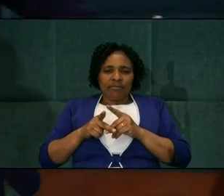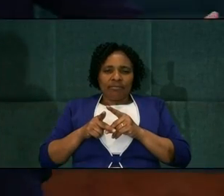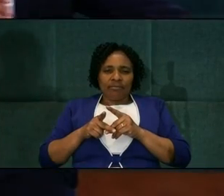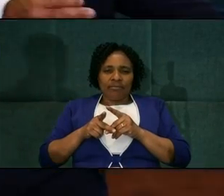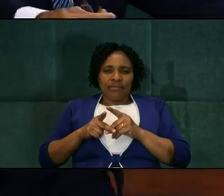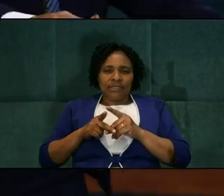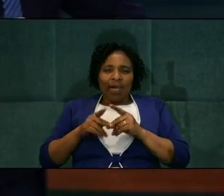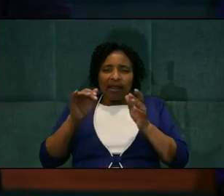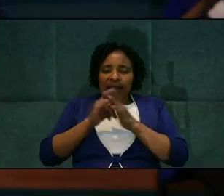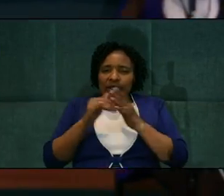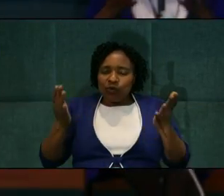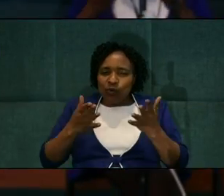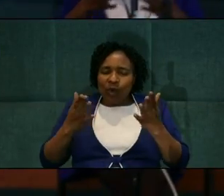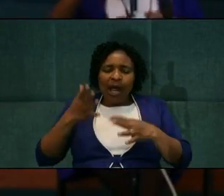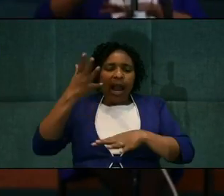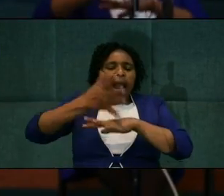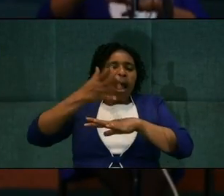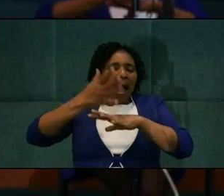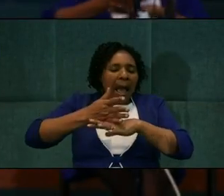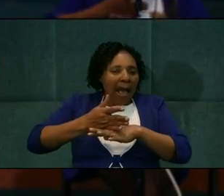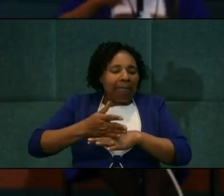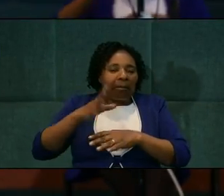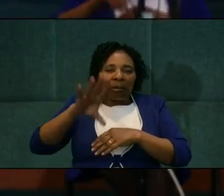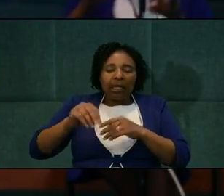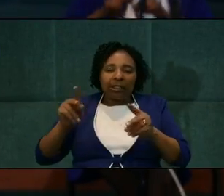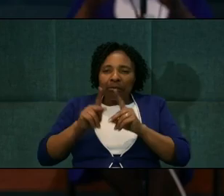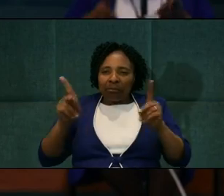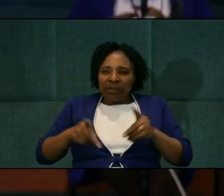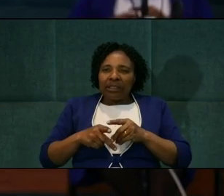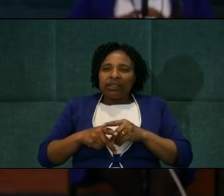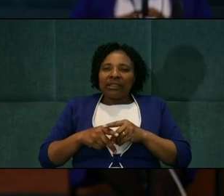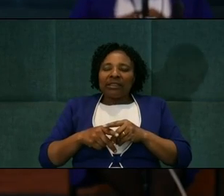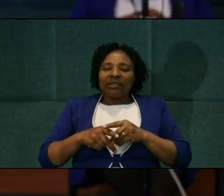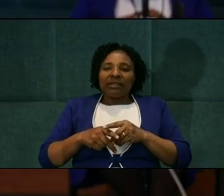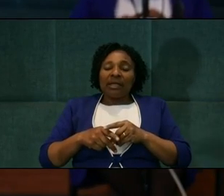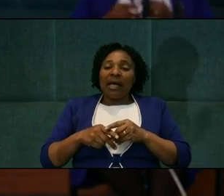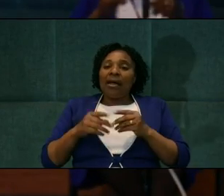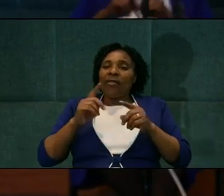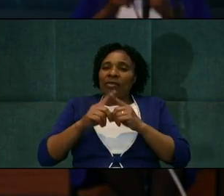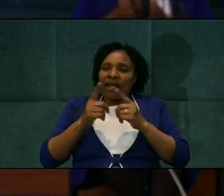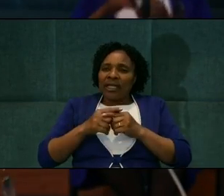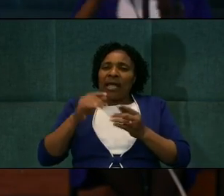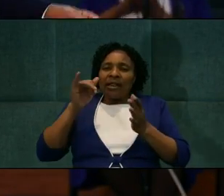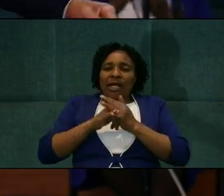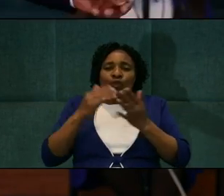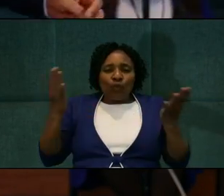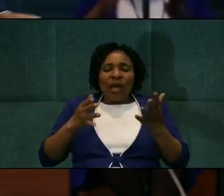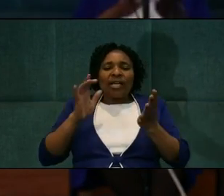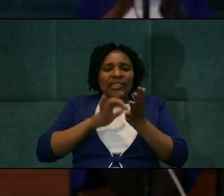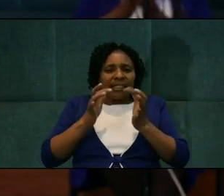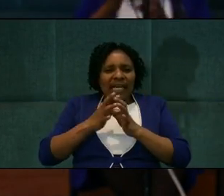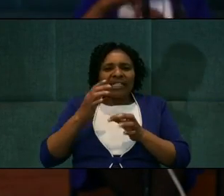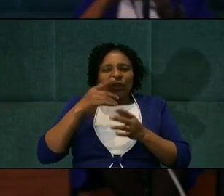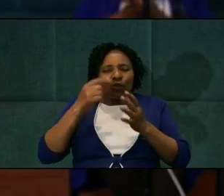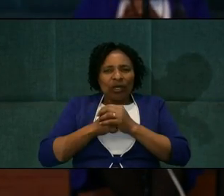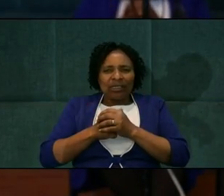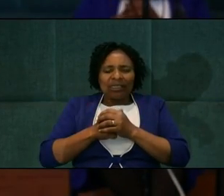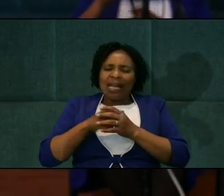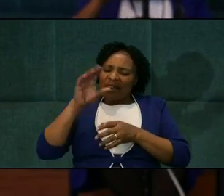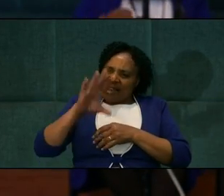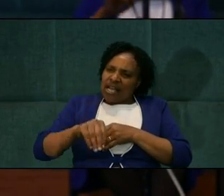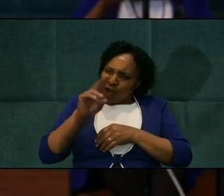Because that's where the deception is placed. Hang on, people. Stay with the preacher here. That's where Jesus says, take heed that no